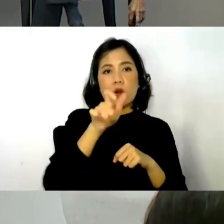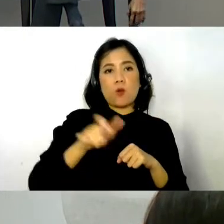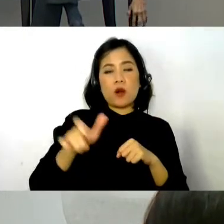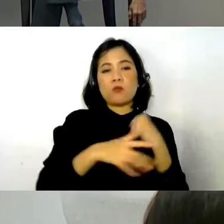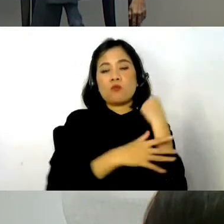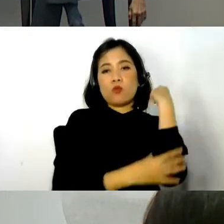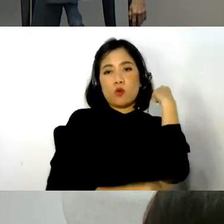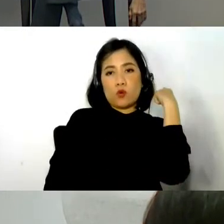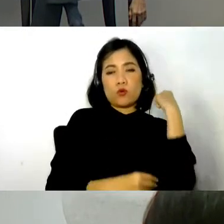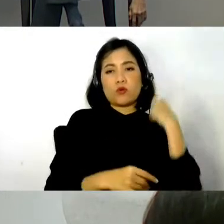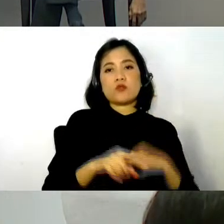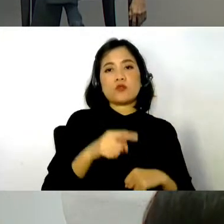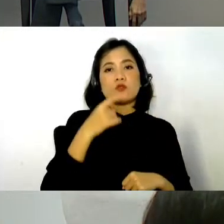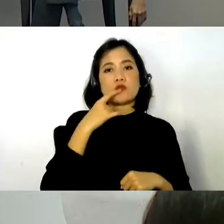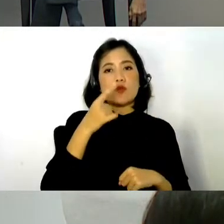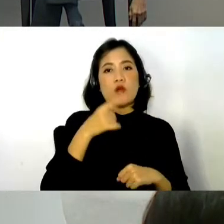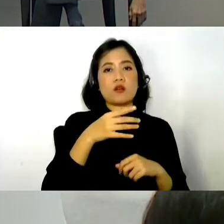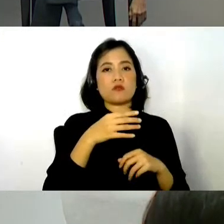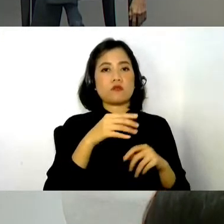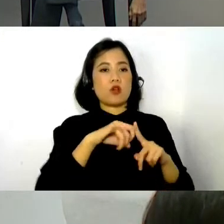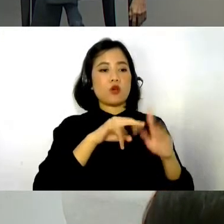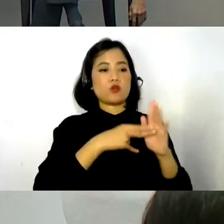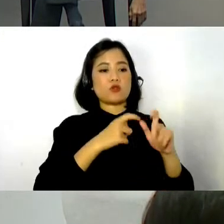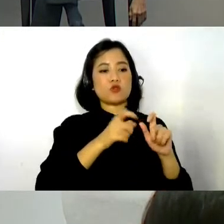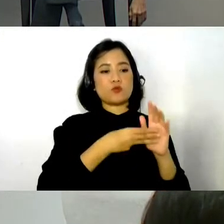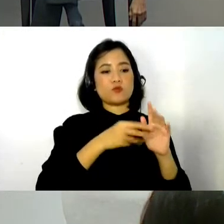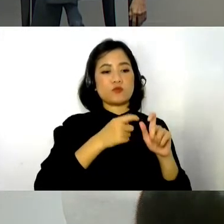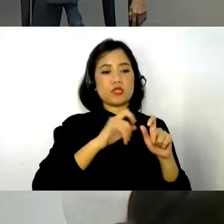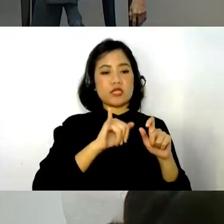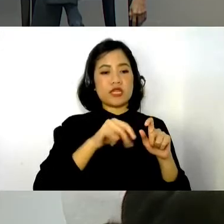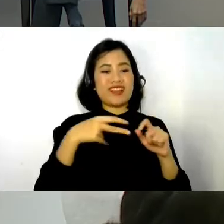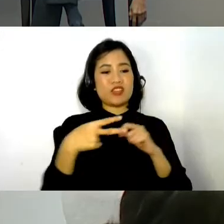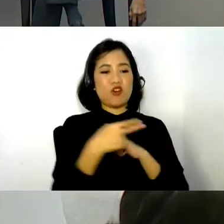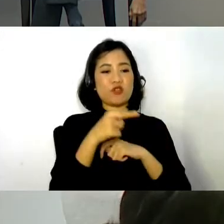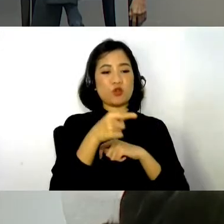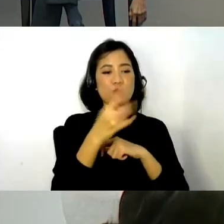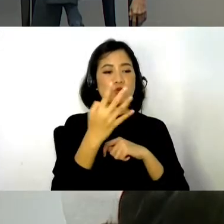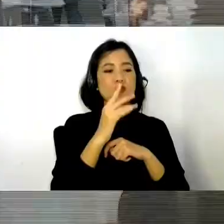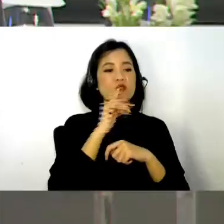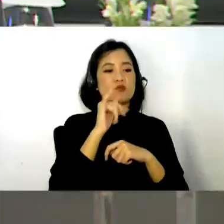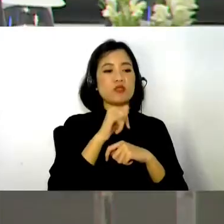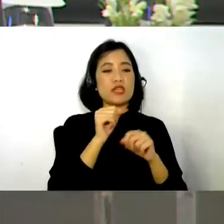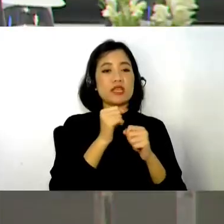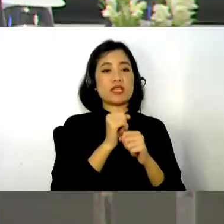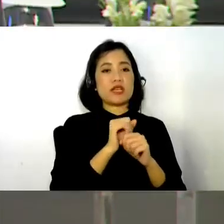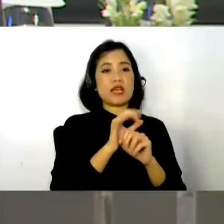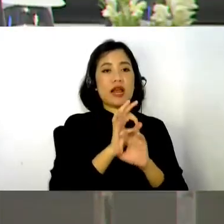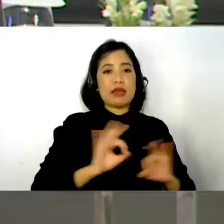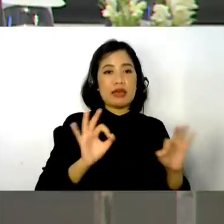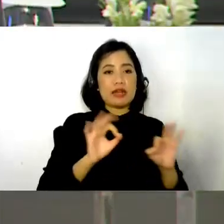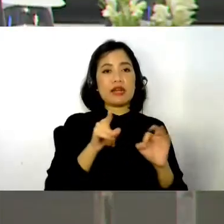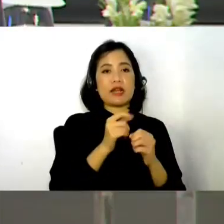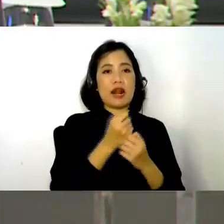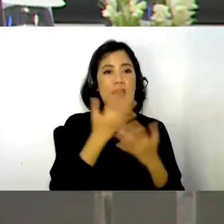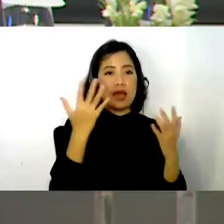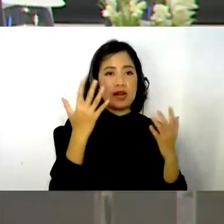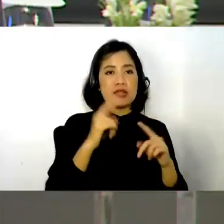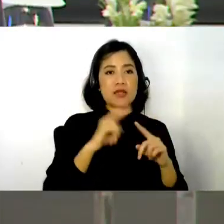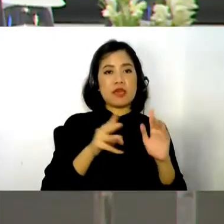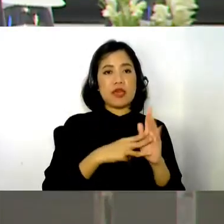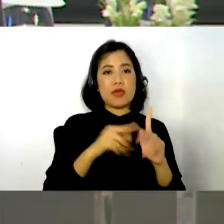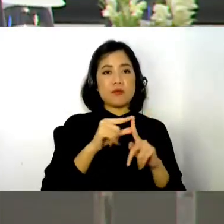future, making it more compact, to be complementary to our consumption-based measure of poverty. I think that's definitely complementary.